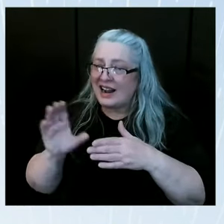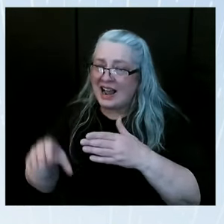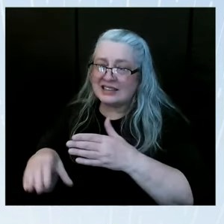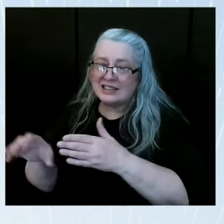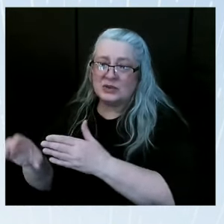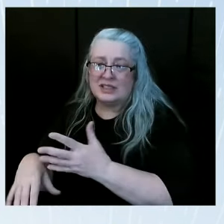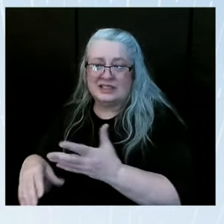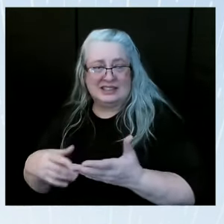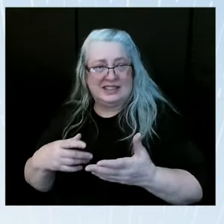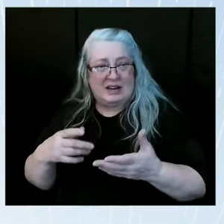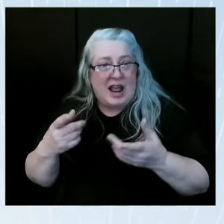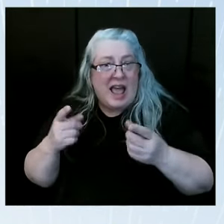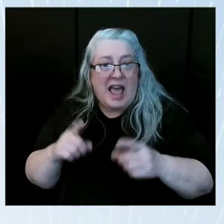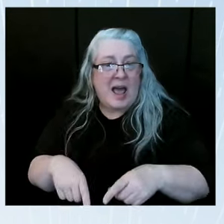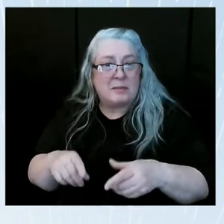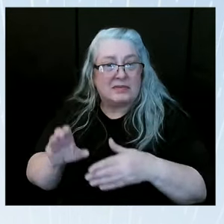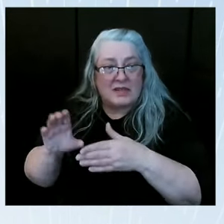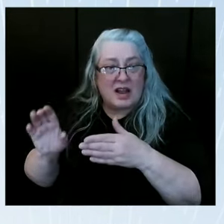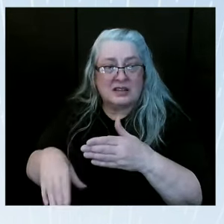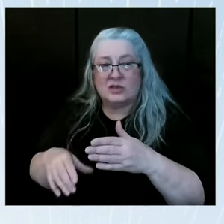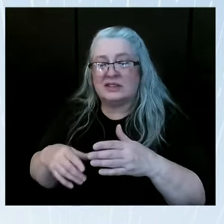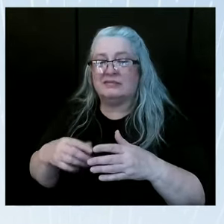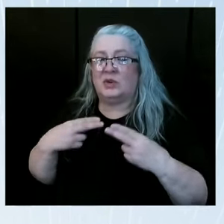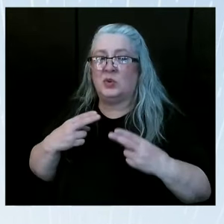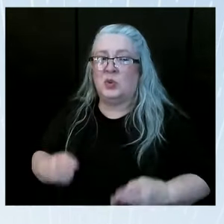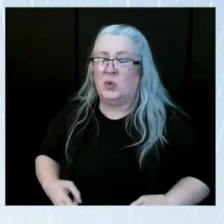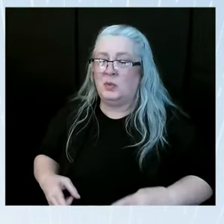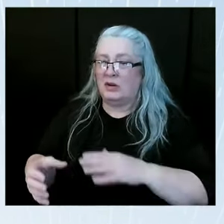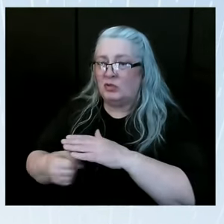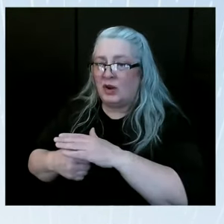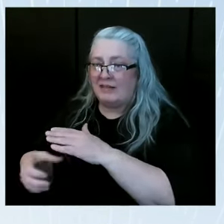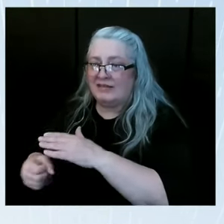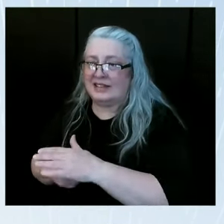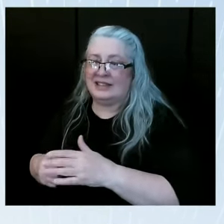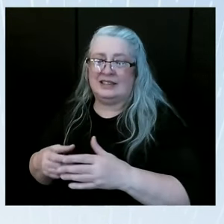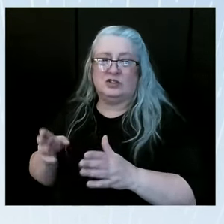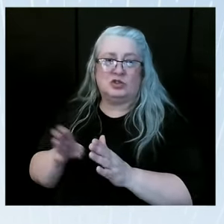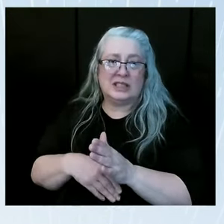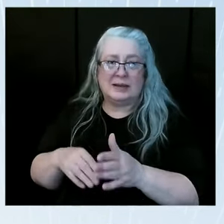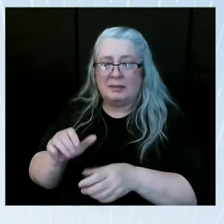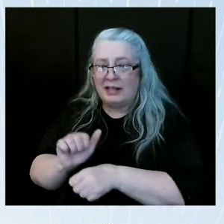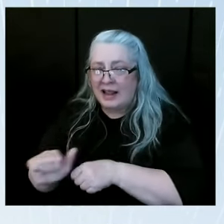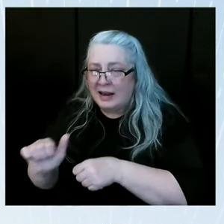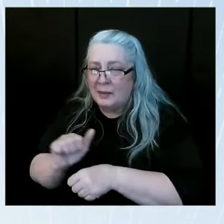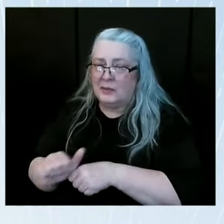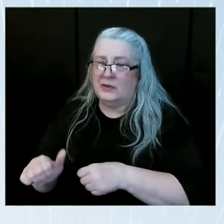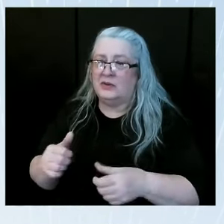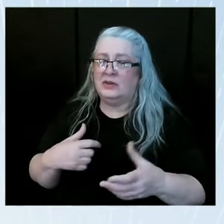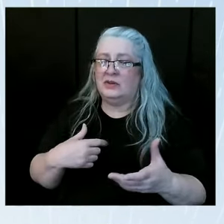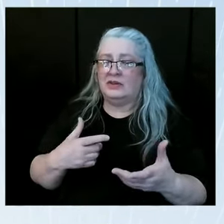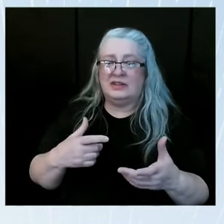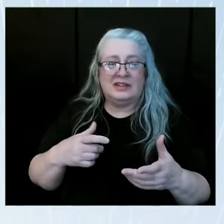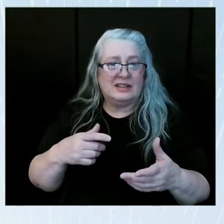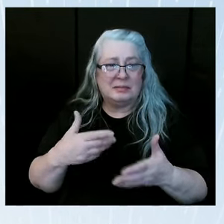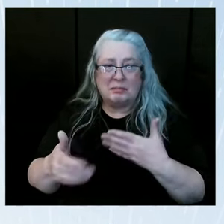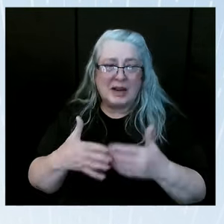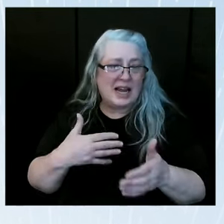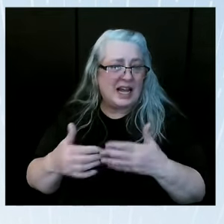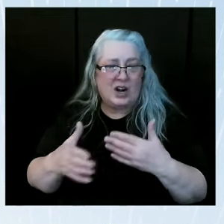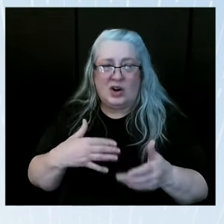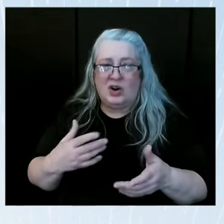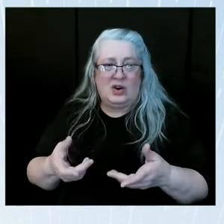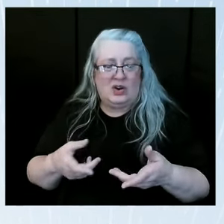wear or the metals in the cars we drive, these abuses threaten to undermine the very